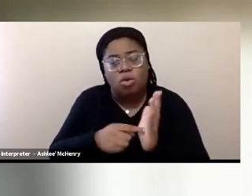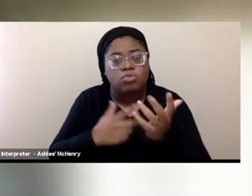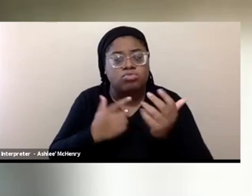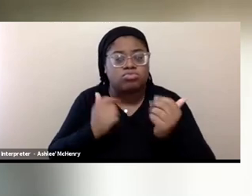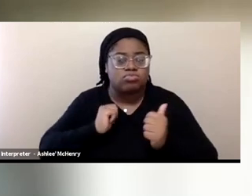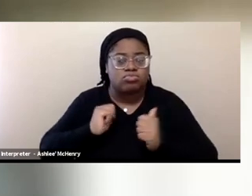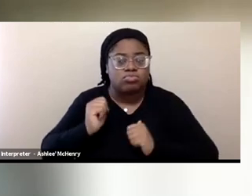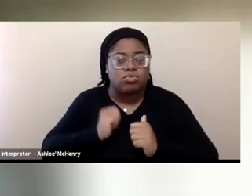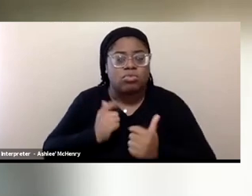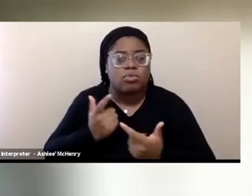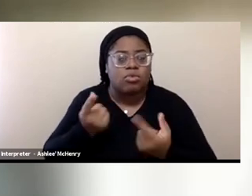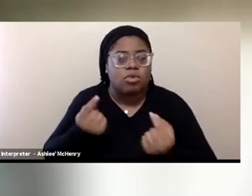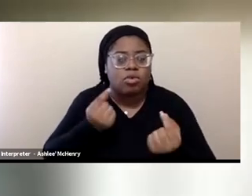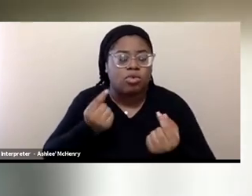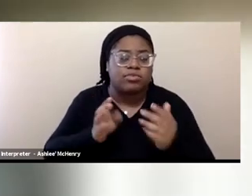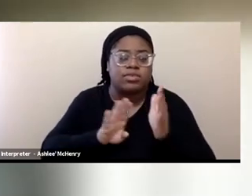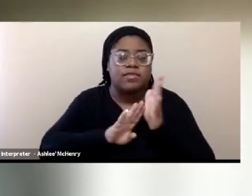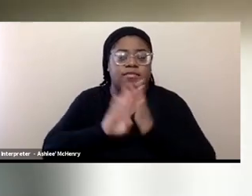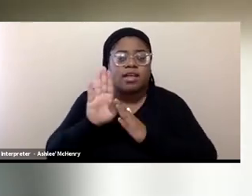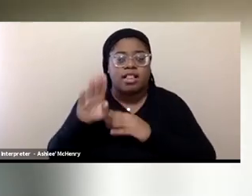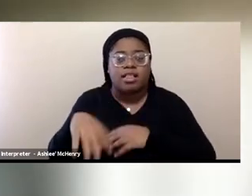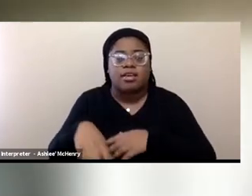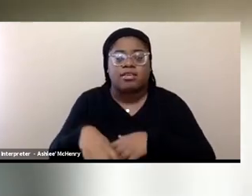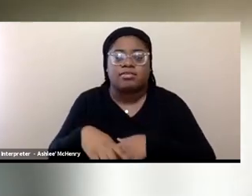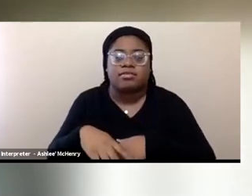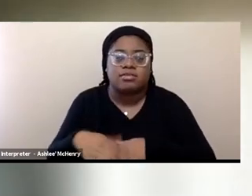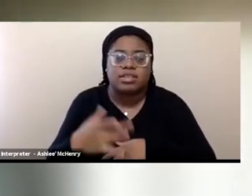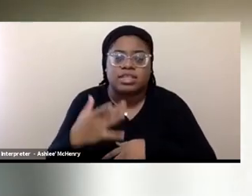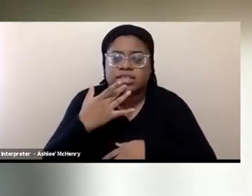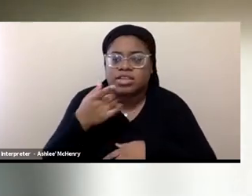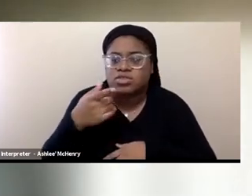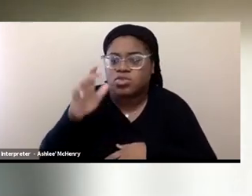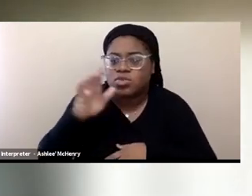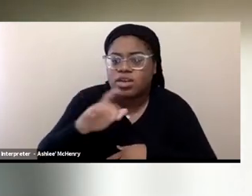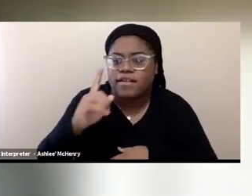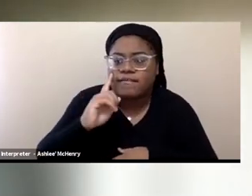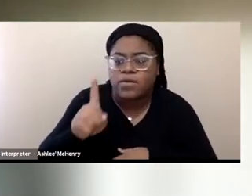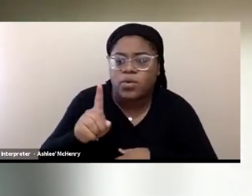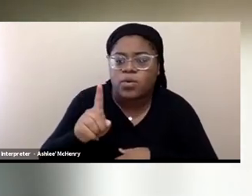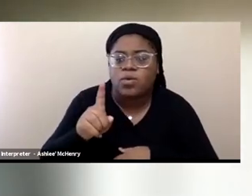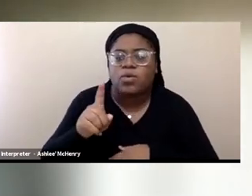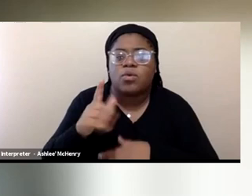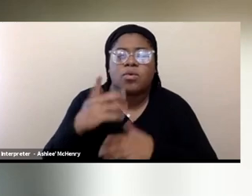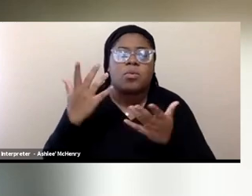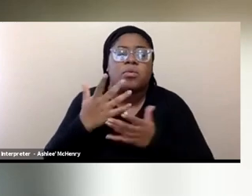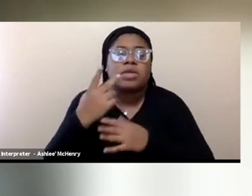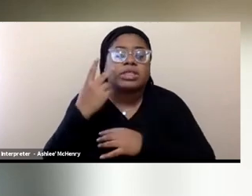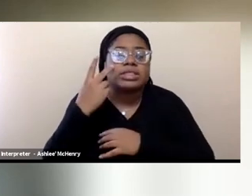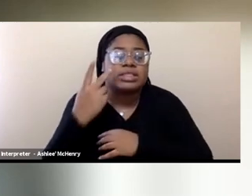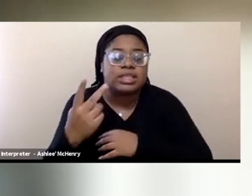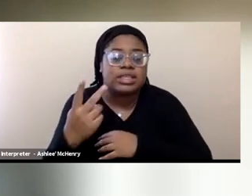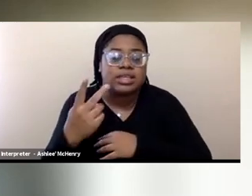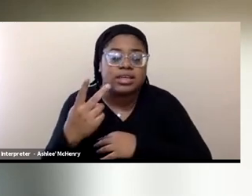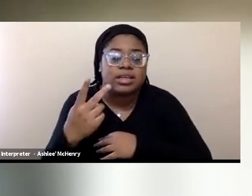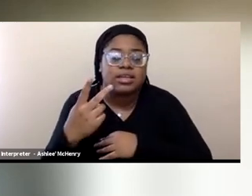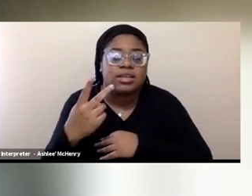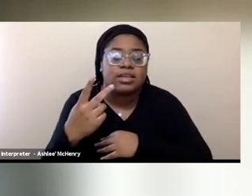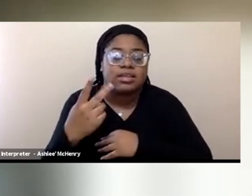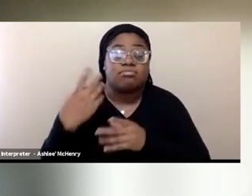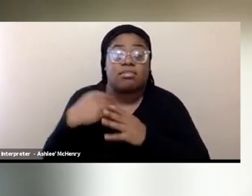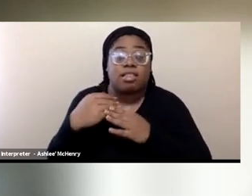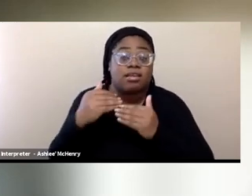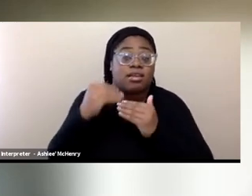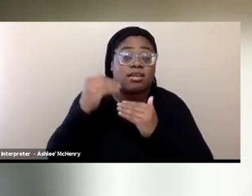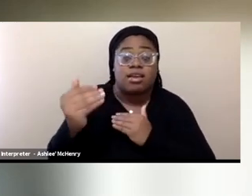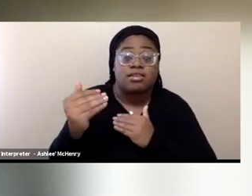develop, material that you're looking for, the taste, and the flavor of what we may see in the next,